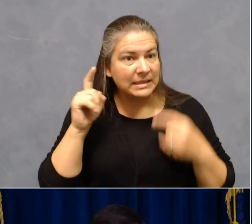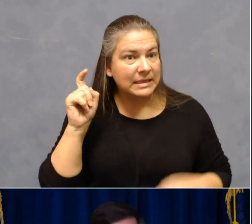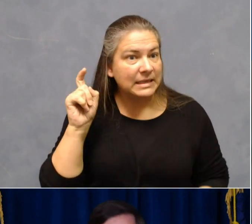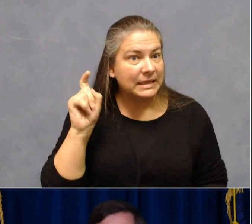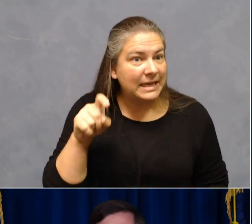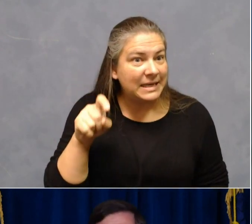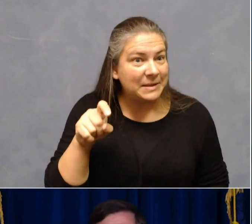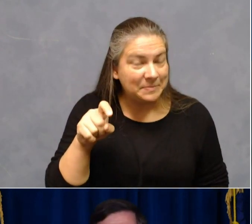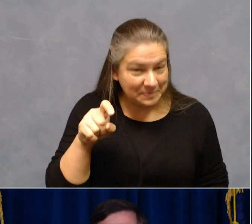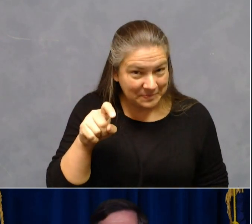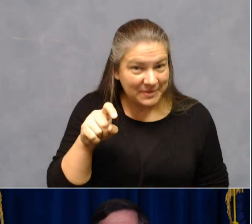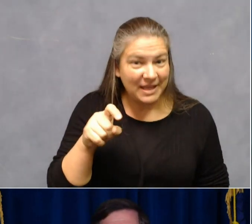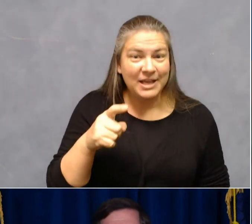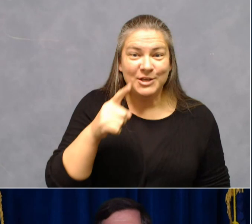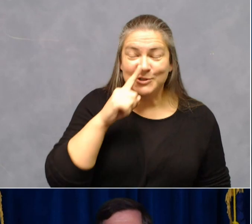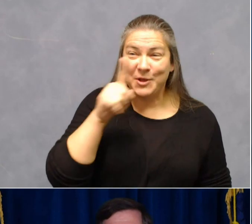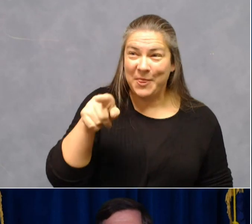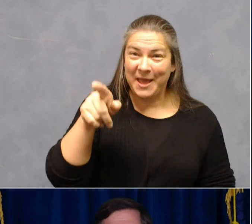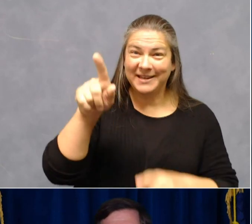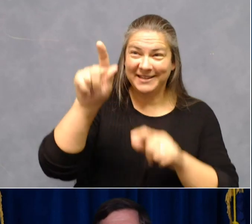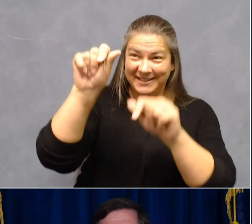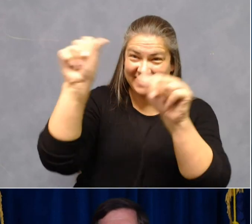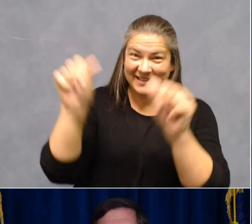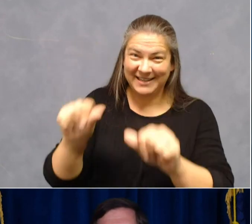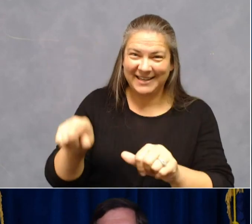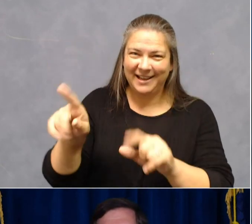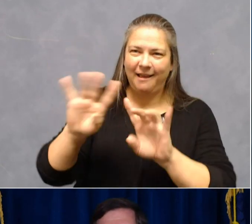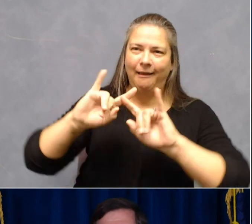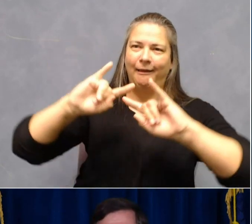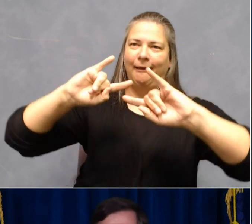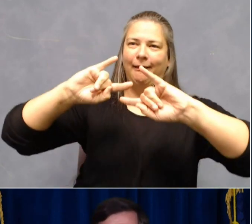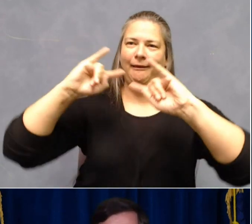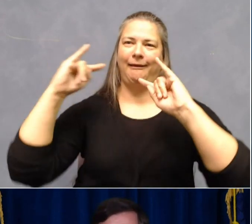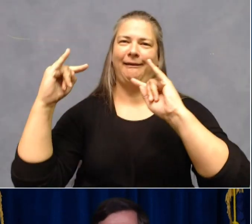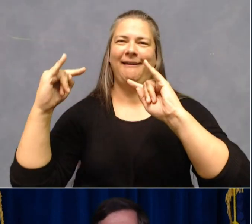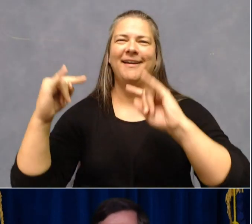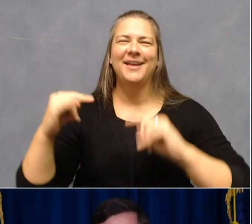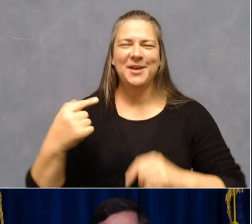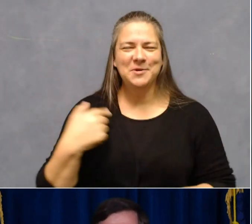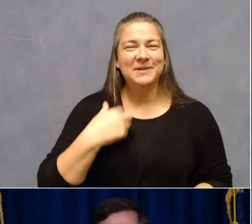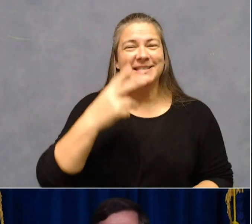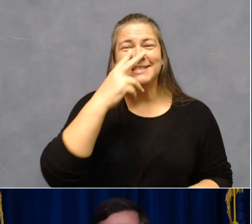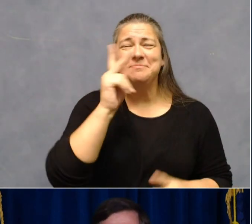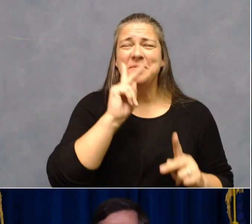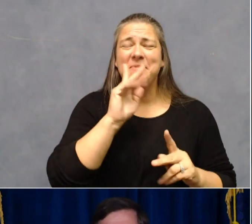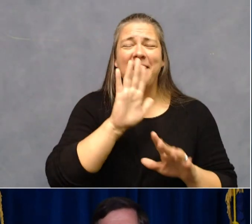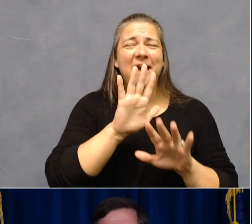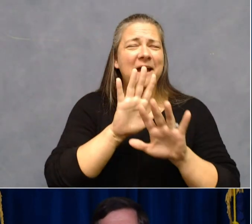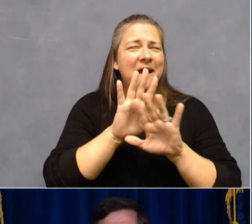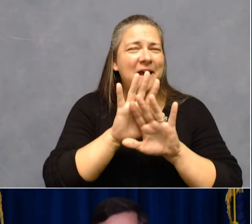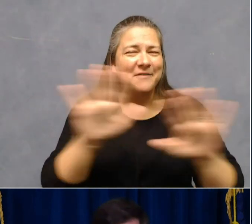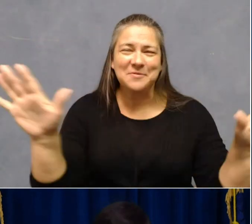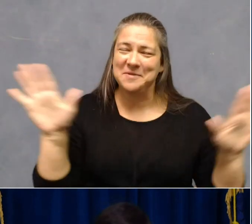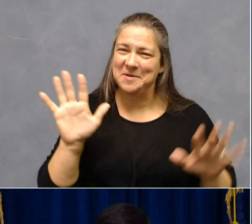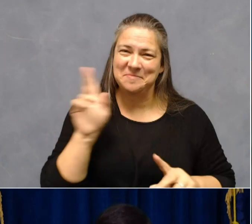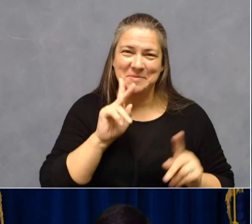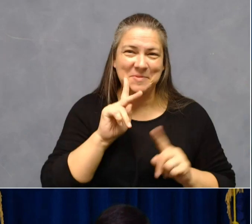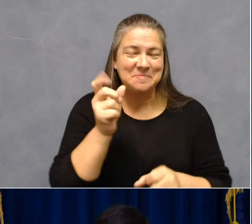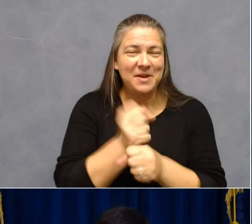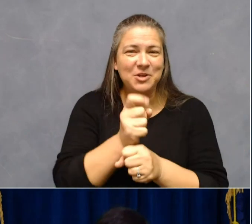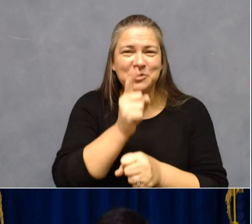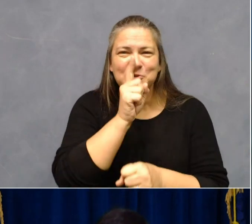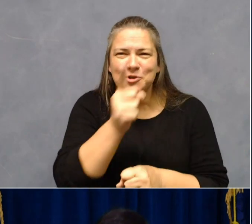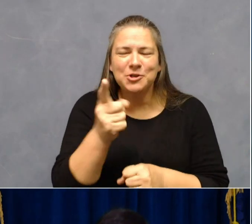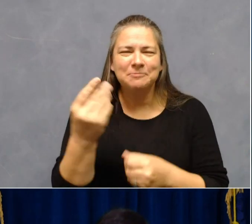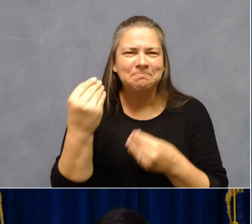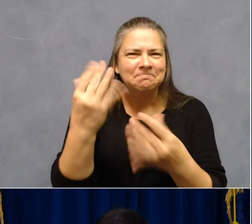individual got one, and that's what we appreciate. We see people all over making sure that they can provide masks to those that need